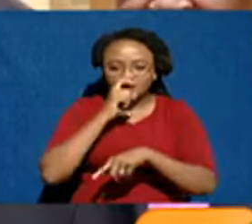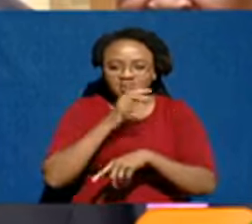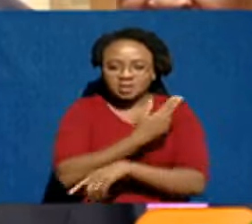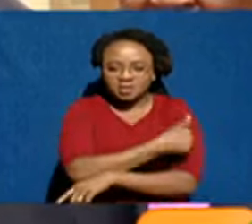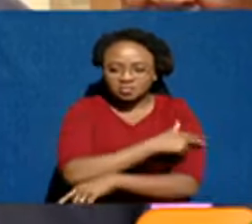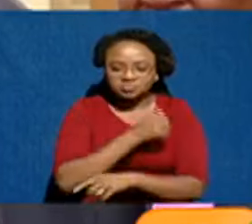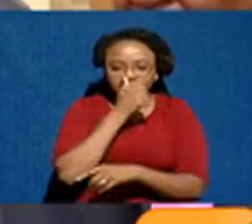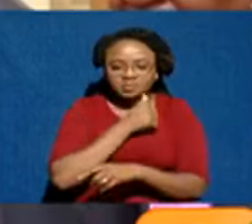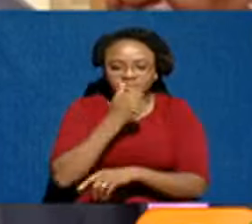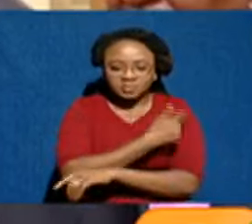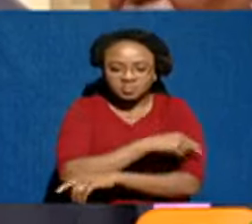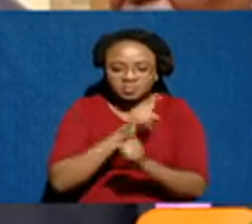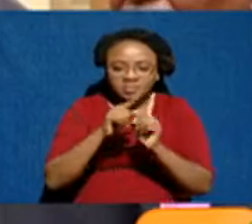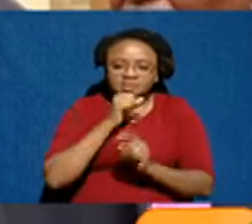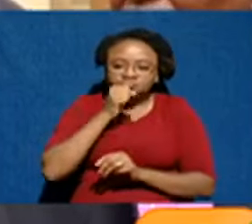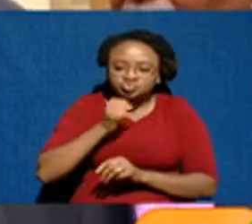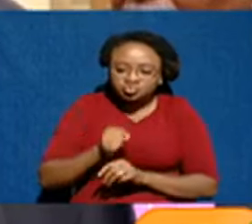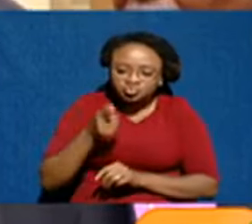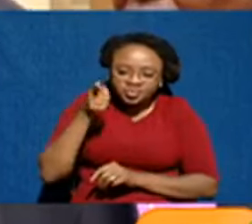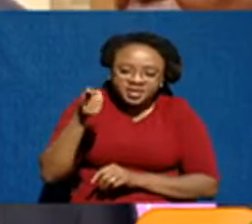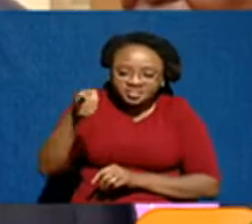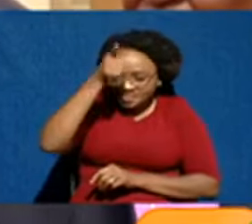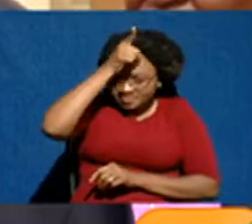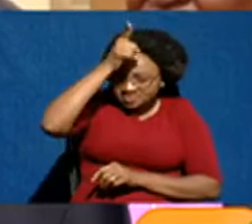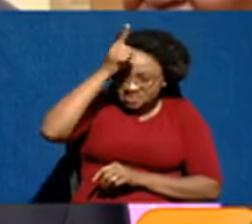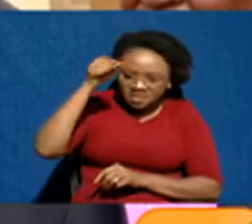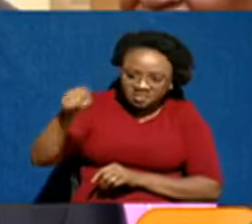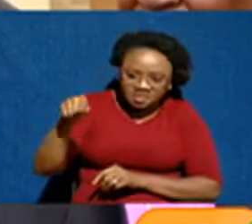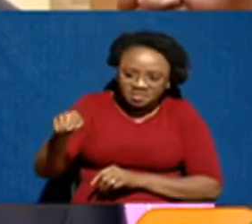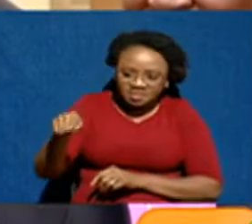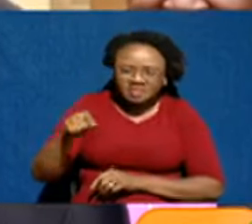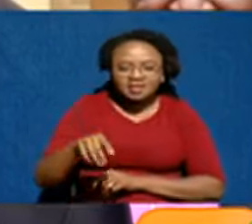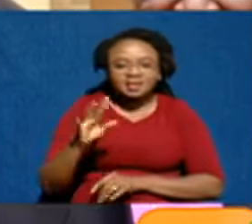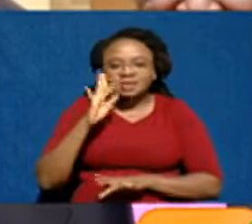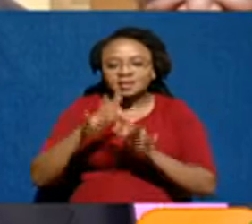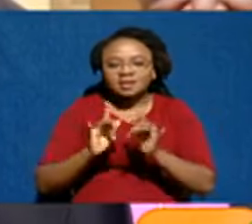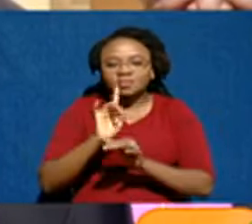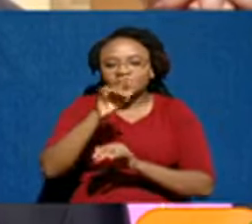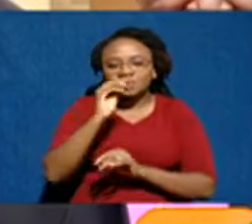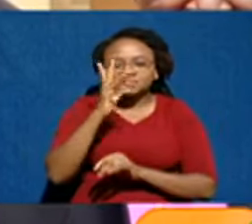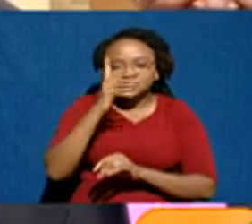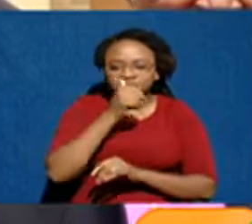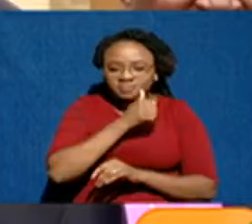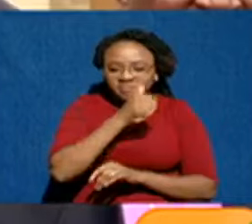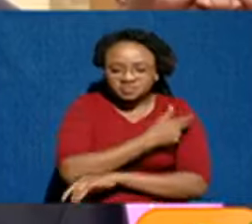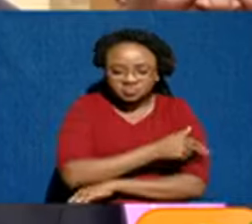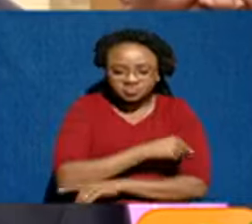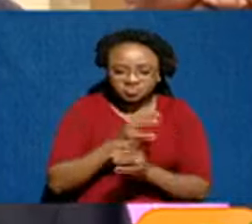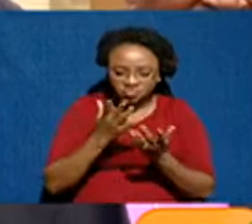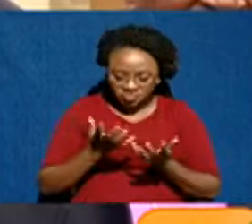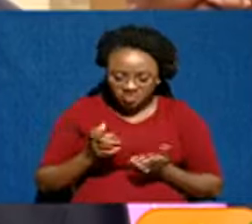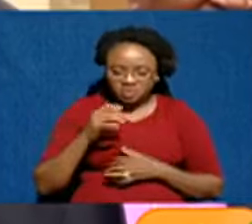but the grandmother who the Uriel called Pale Mashinani cannot afford. So we want to see the president talk about